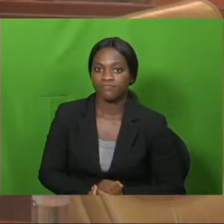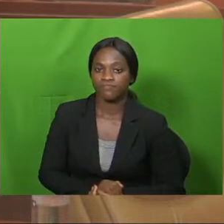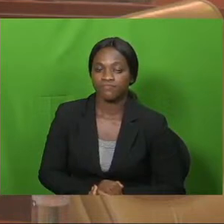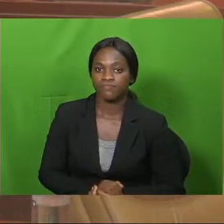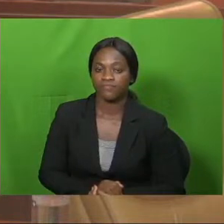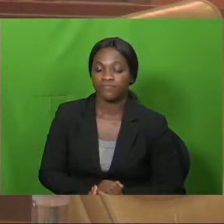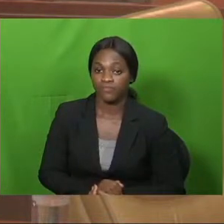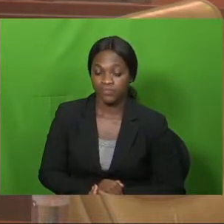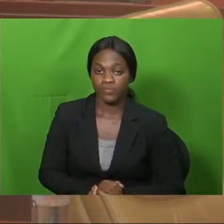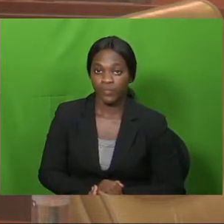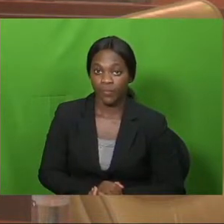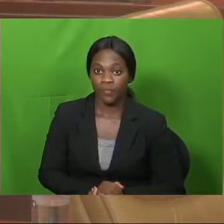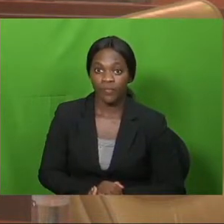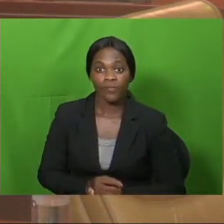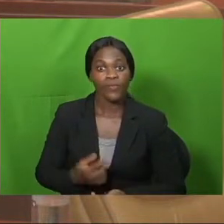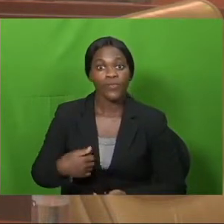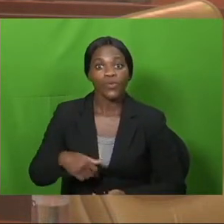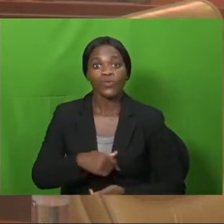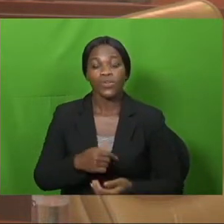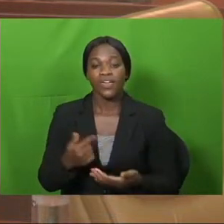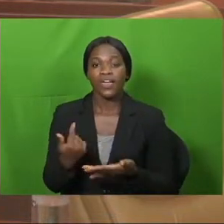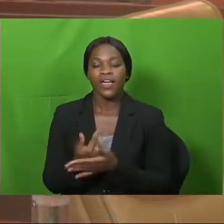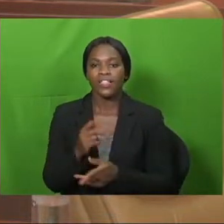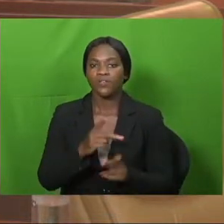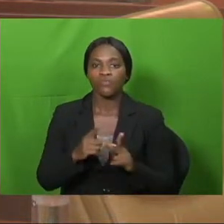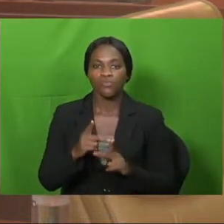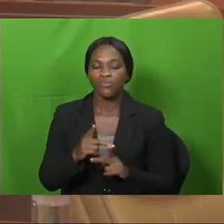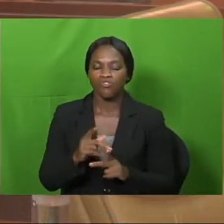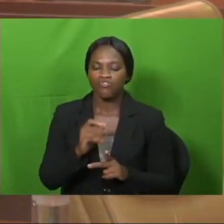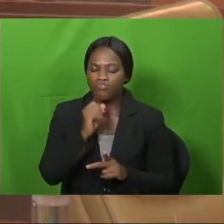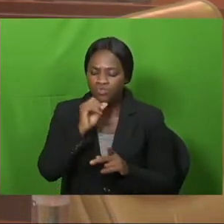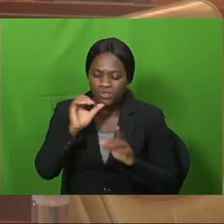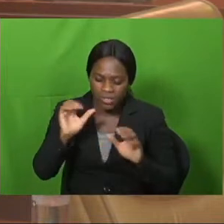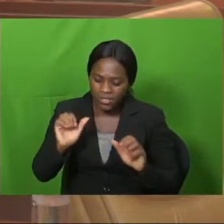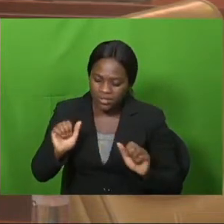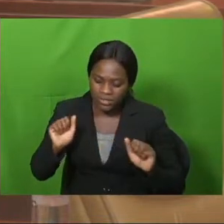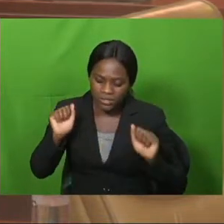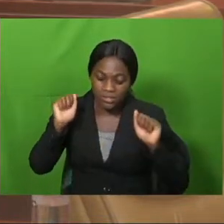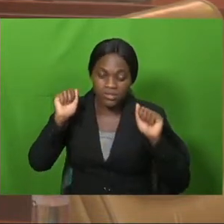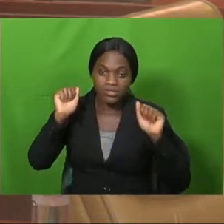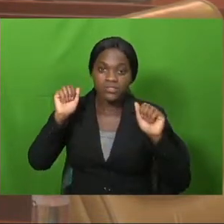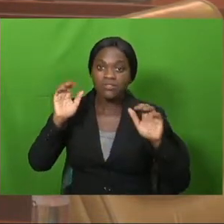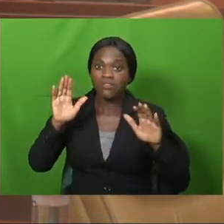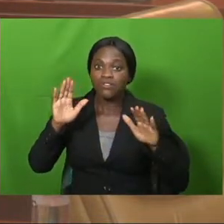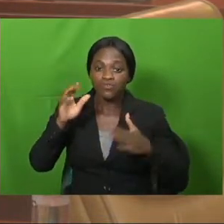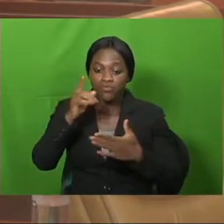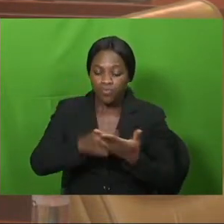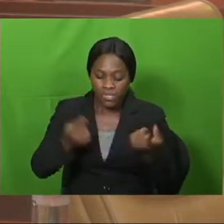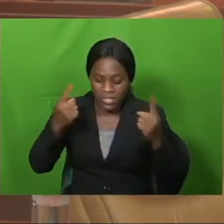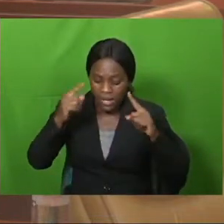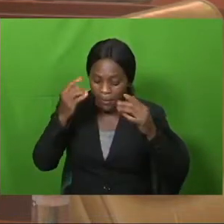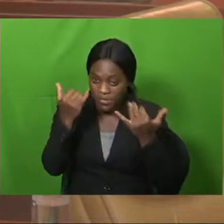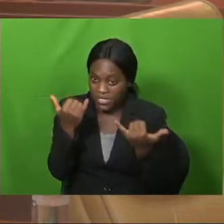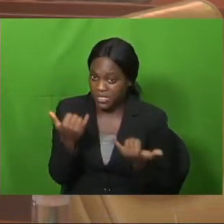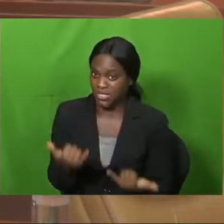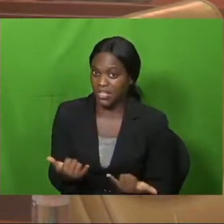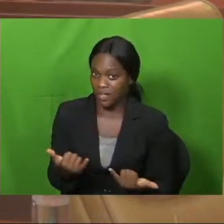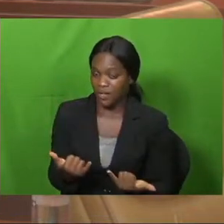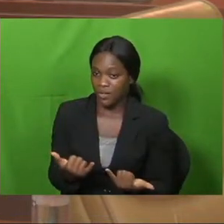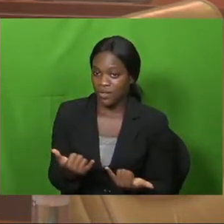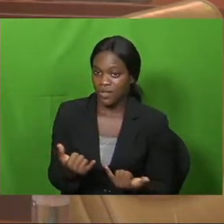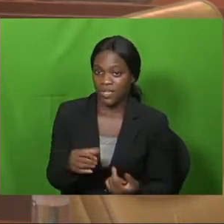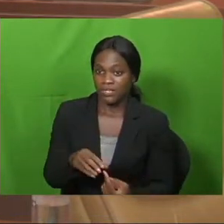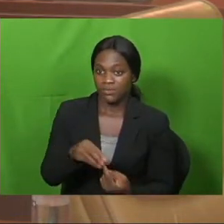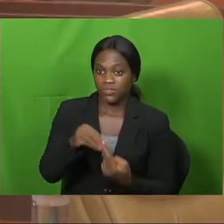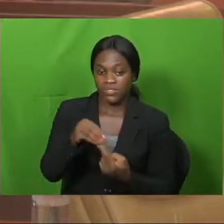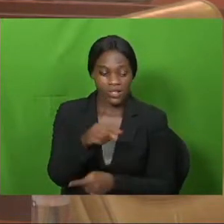We as a nation should not surrender to the limitations of the moment, especially our good